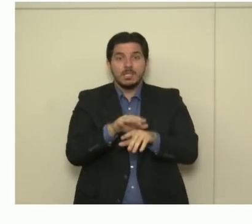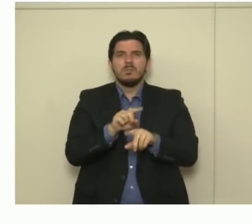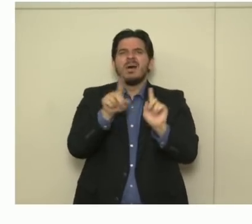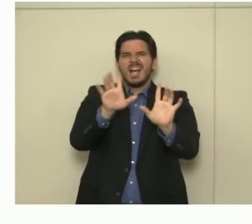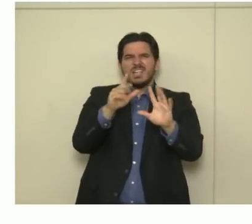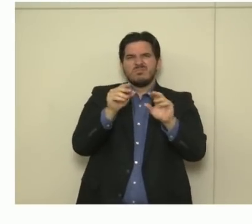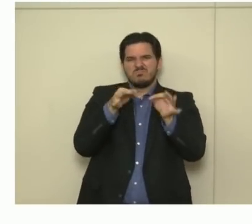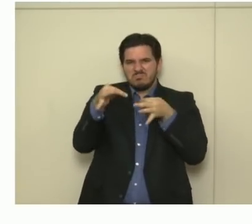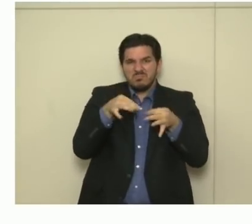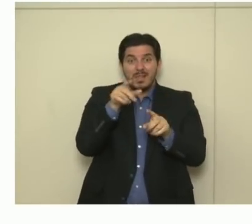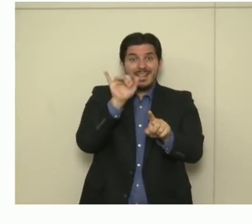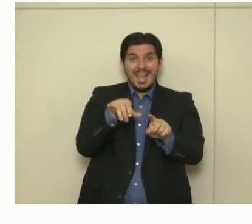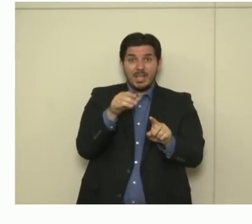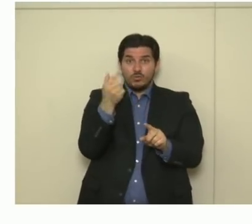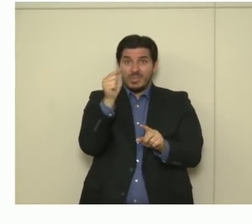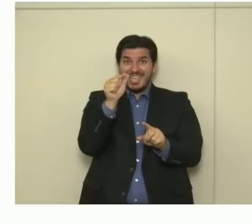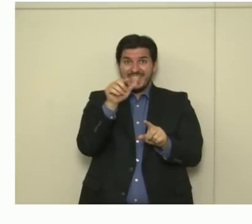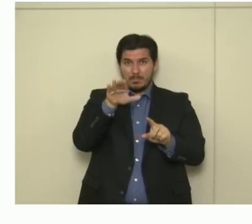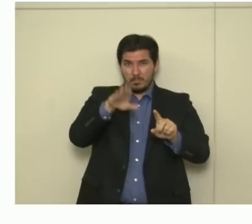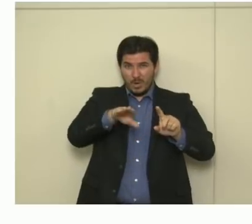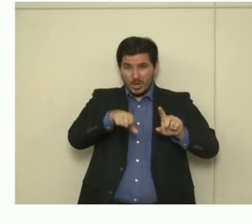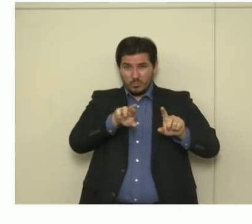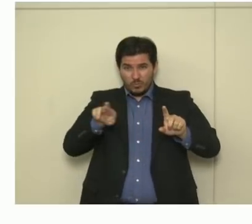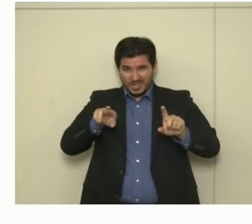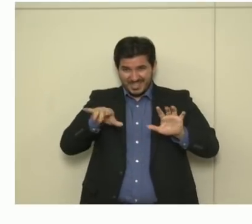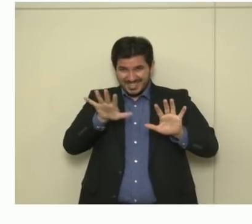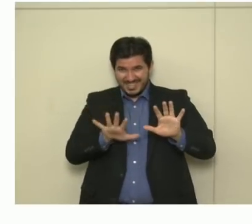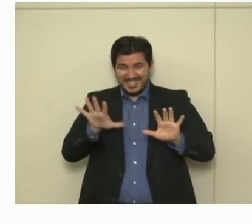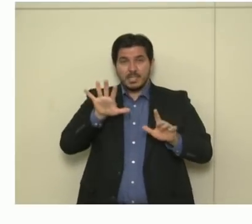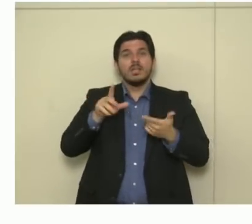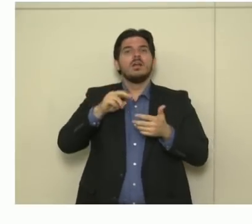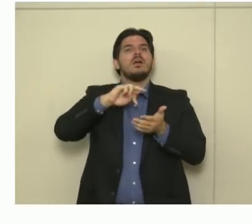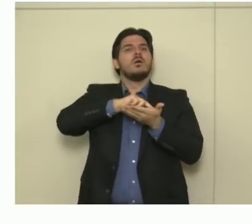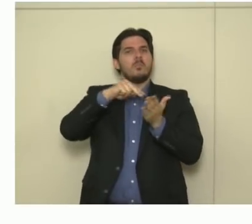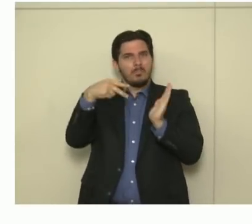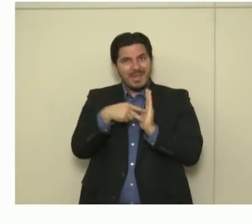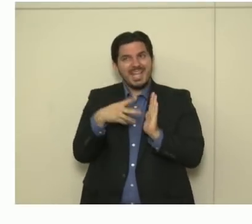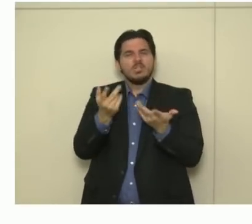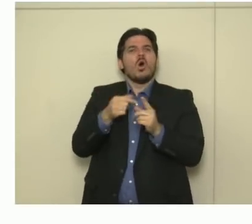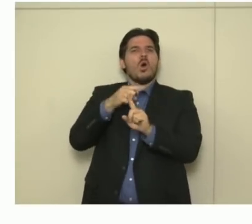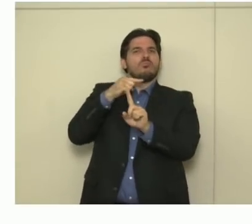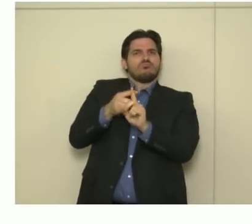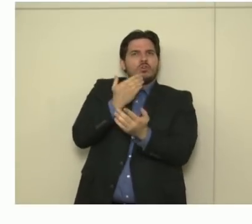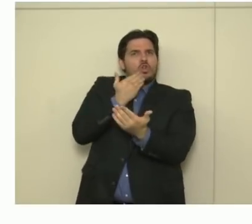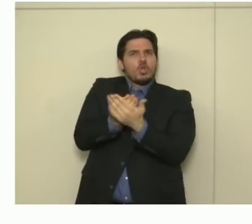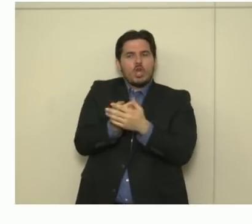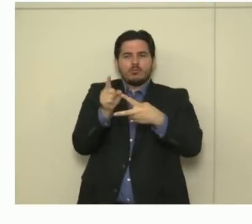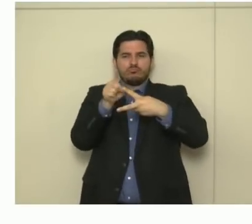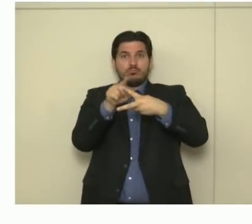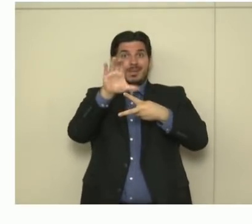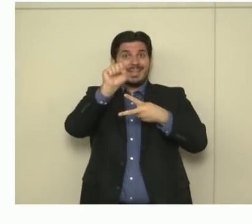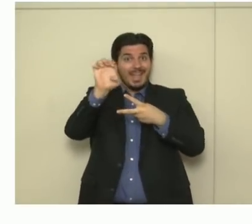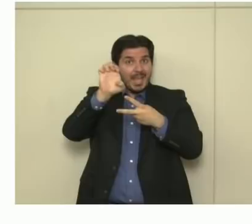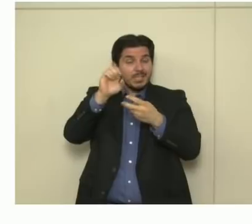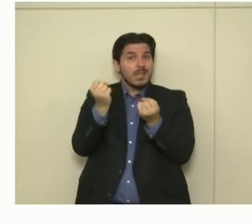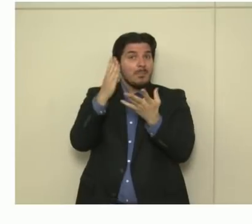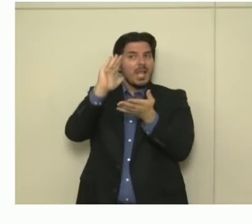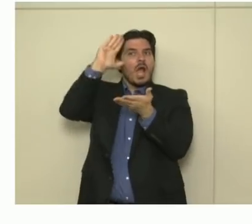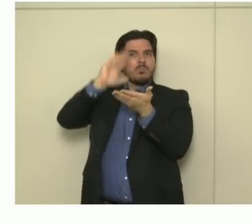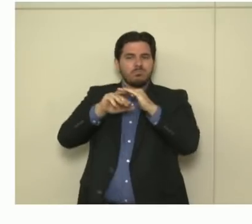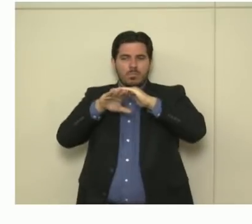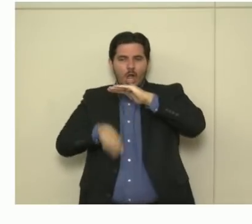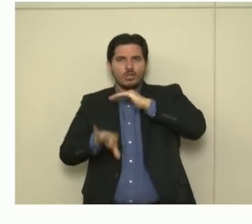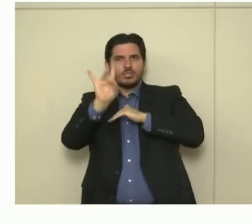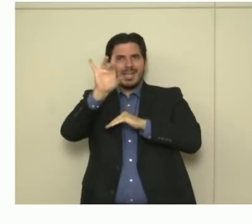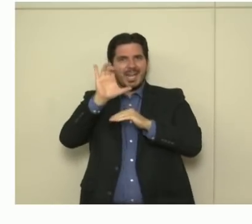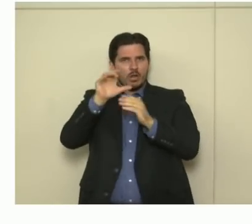green section of this graph, it means that you're hitting the mark on both of those things. Your case counts are under 8 per 100,000, and your